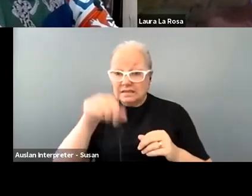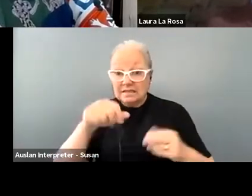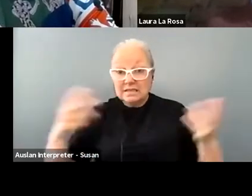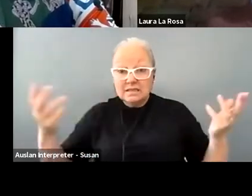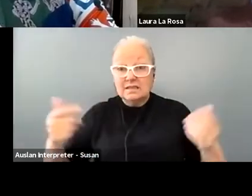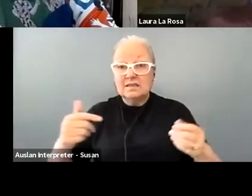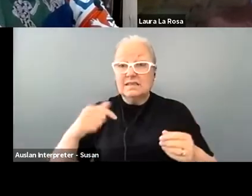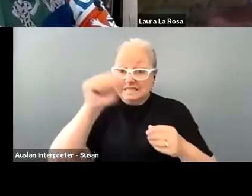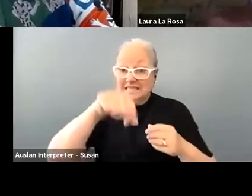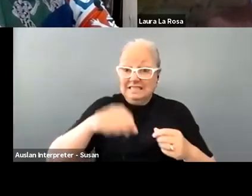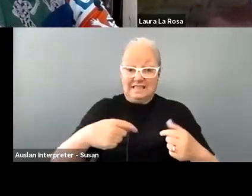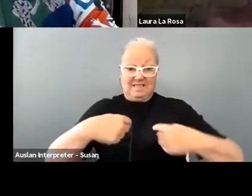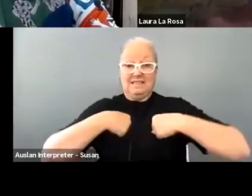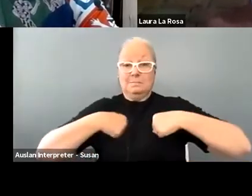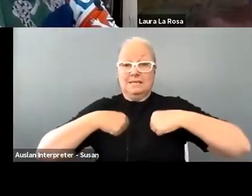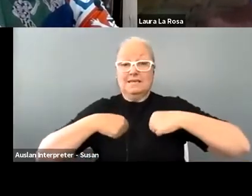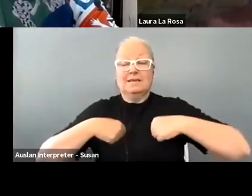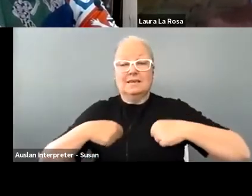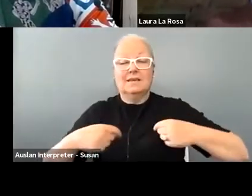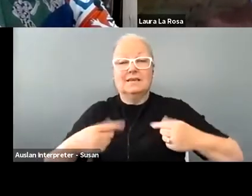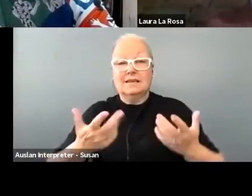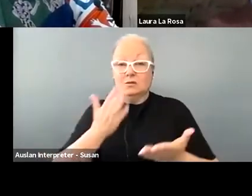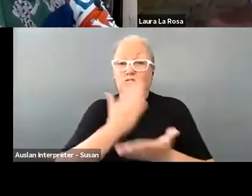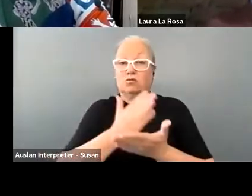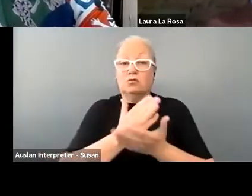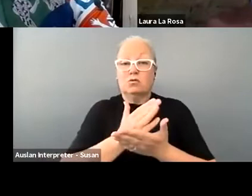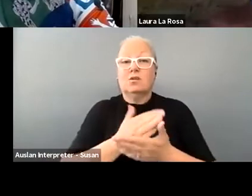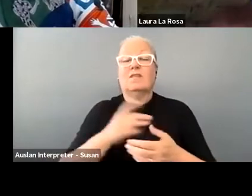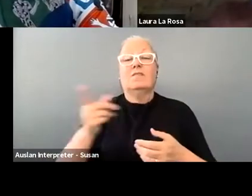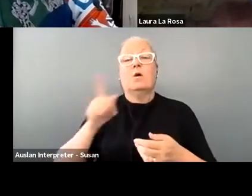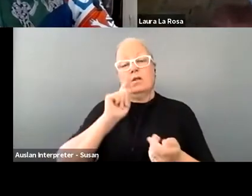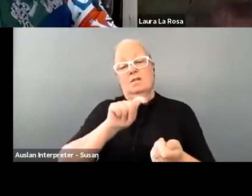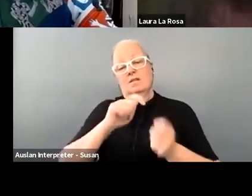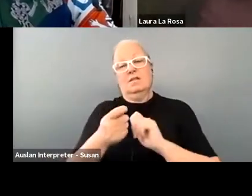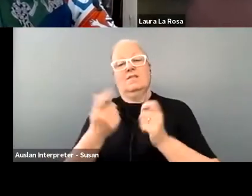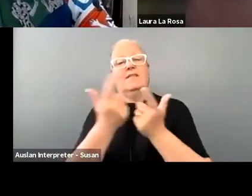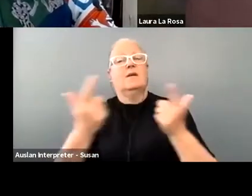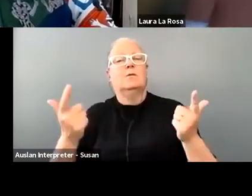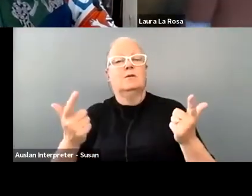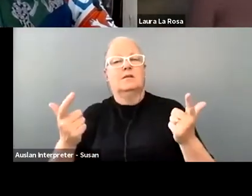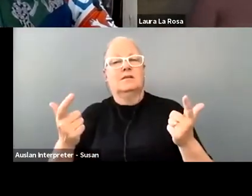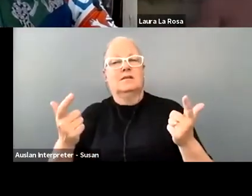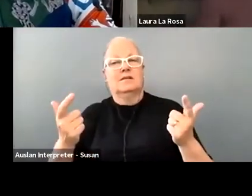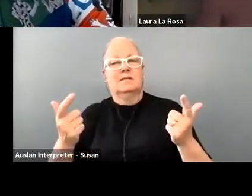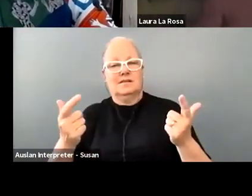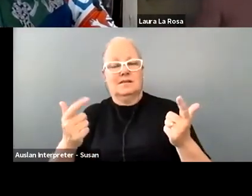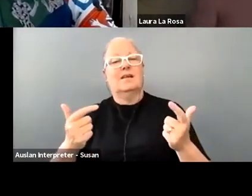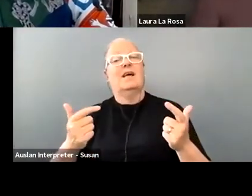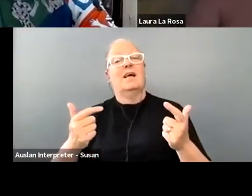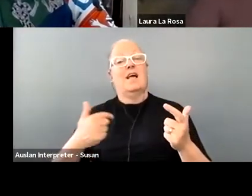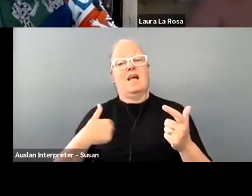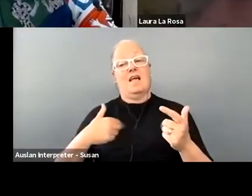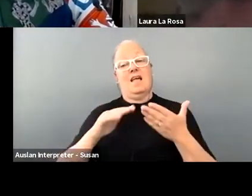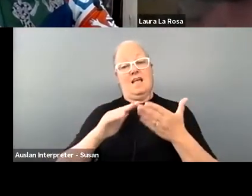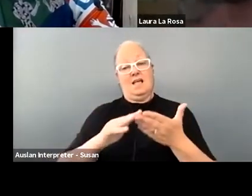I have borderline personality disorder. And they will often turn that language around that I've used to help me better